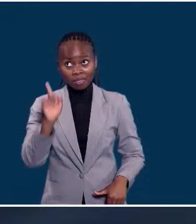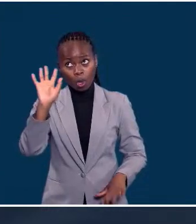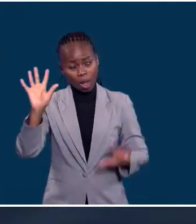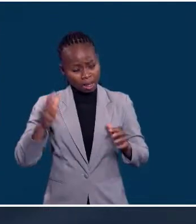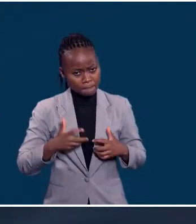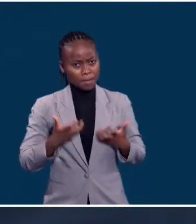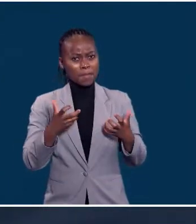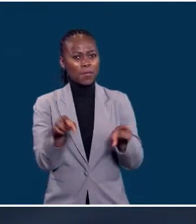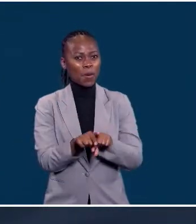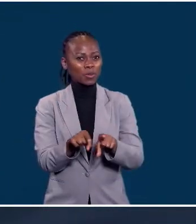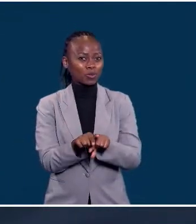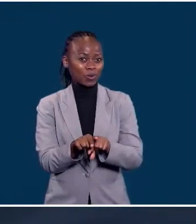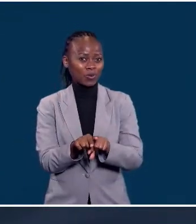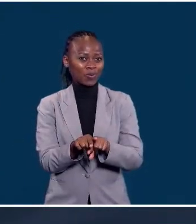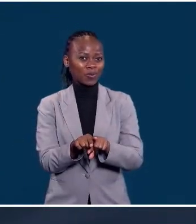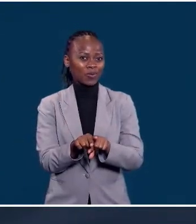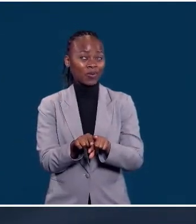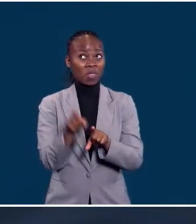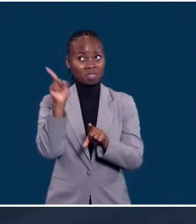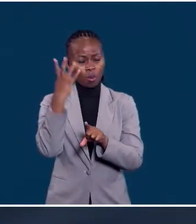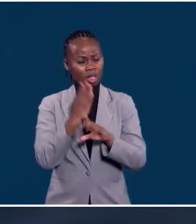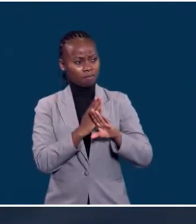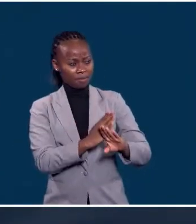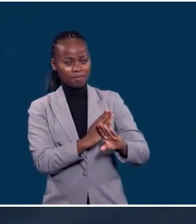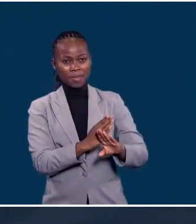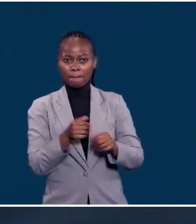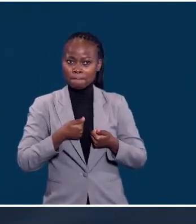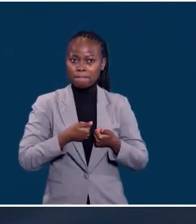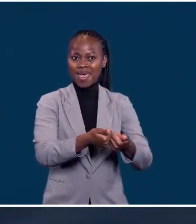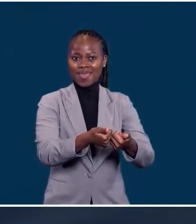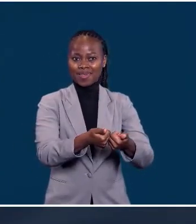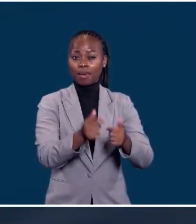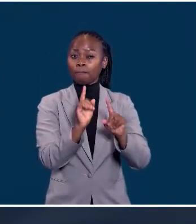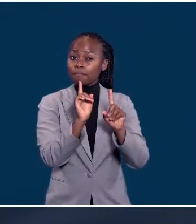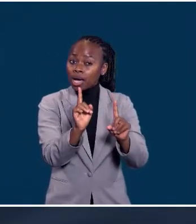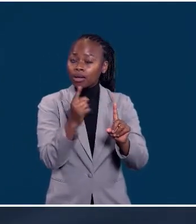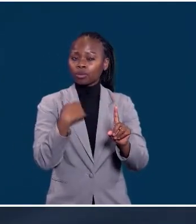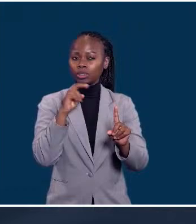react. What we should be asking is,